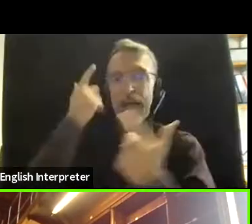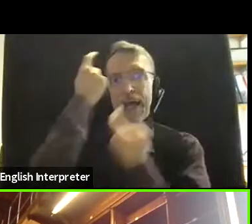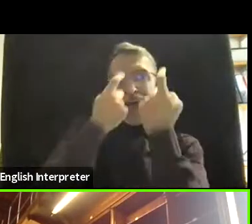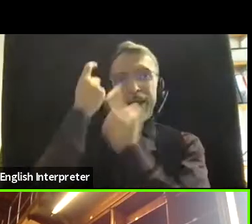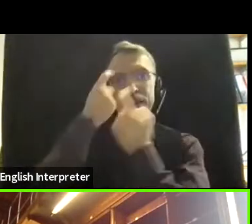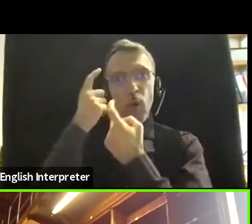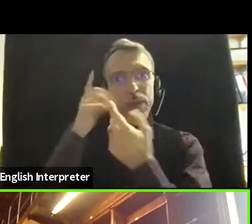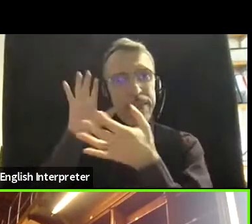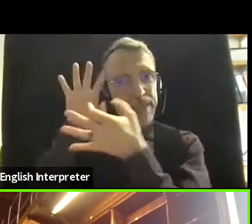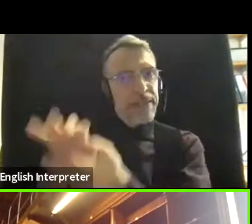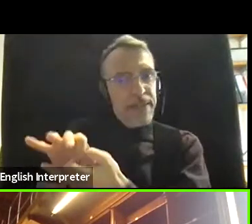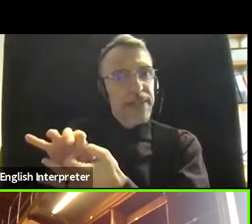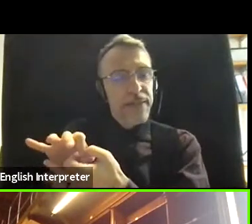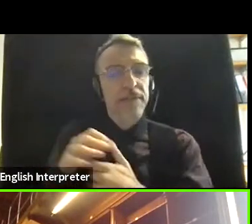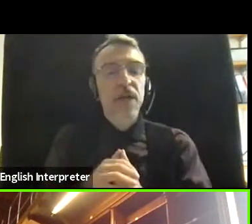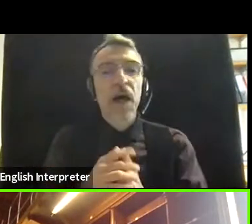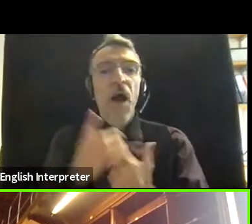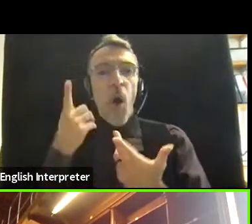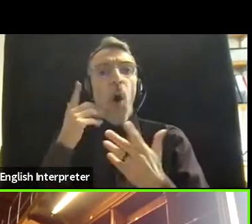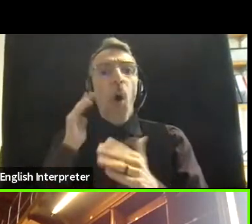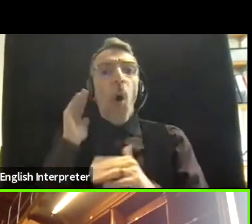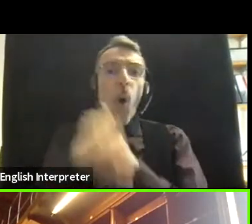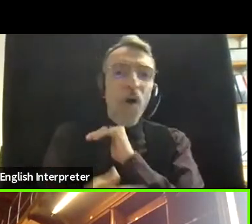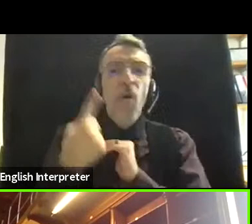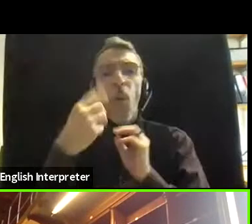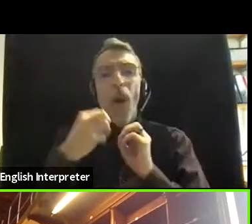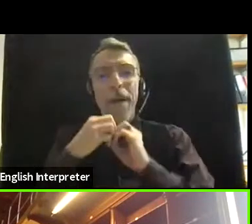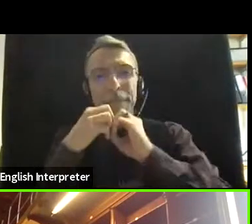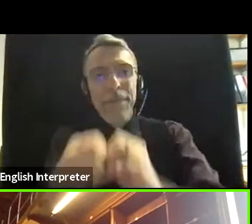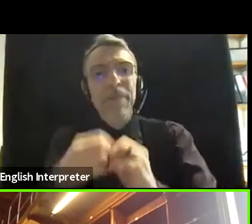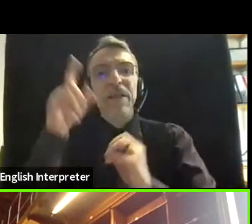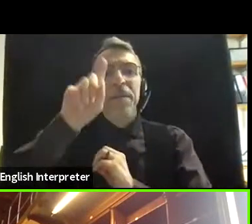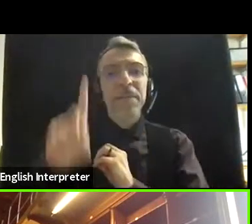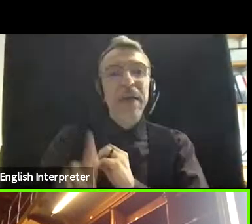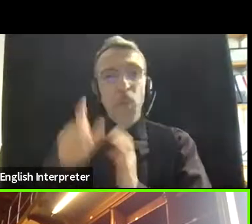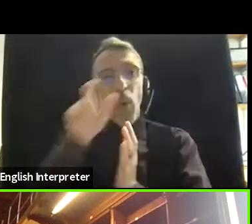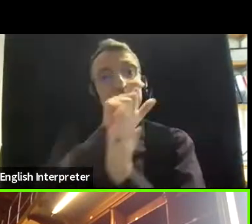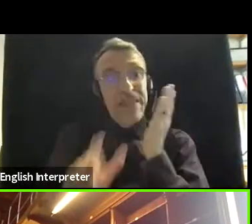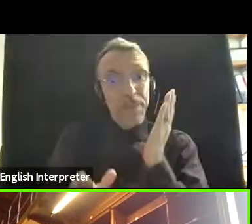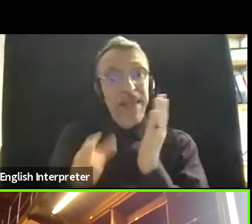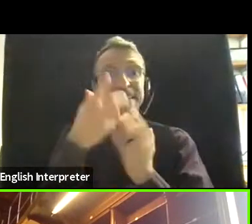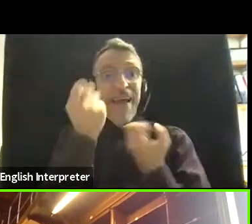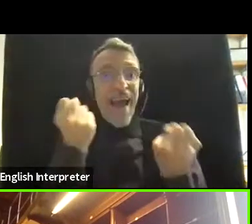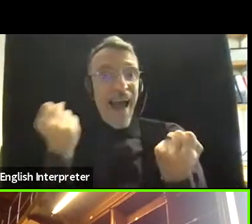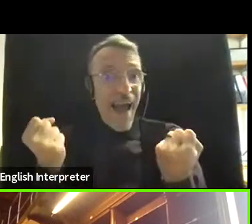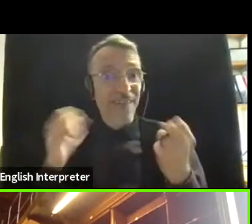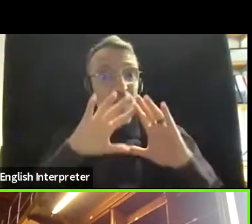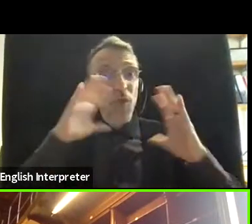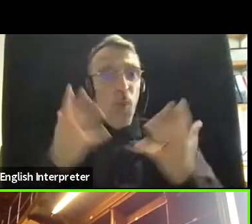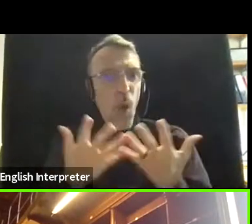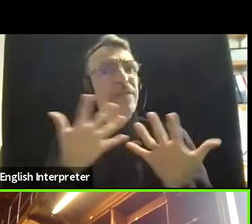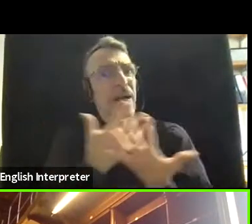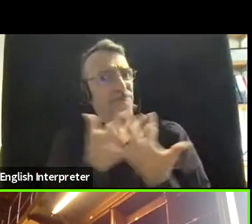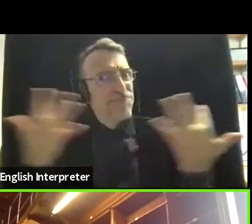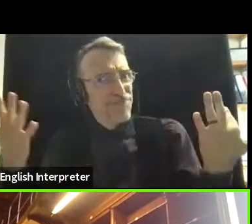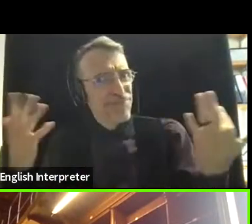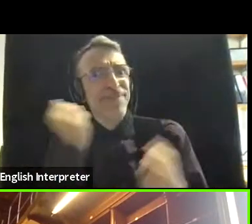1 billion people around the world live with some form of disability. That's an enormous number of people.